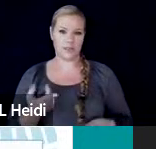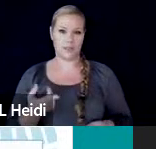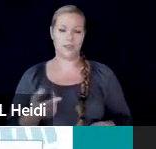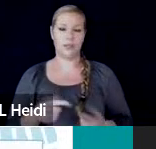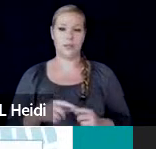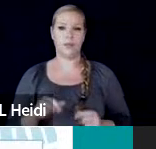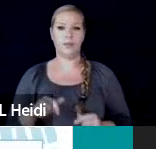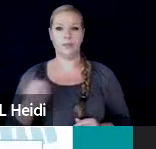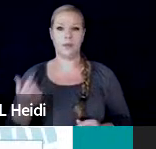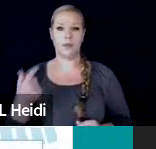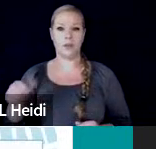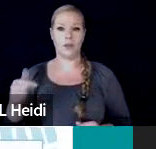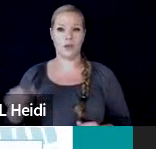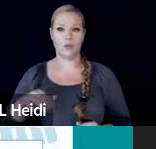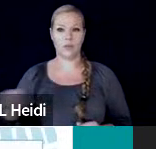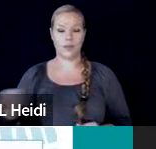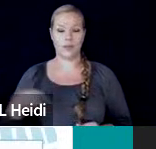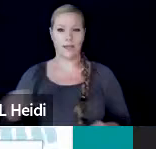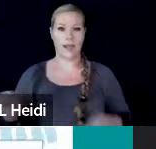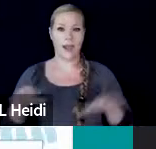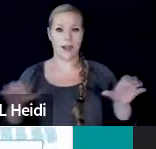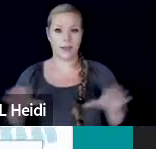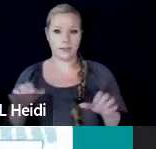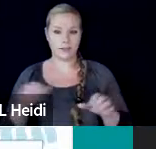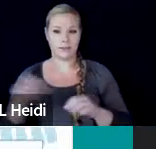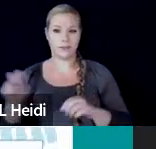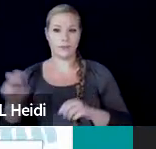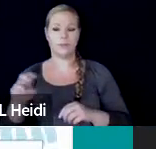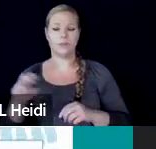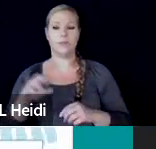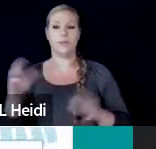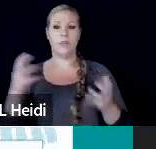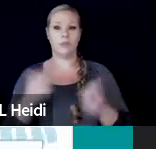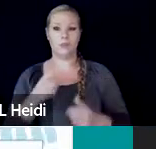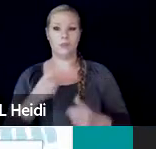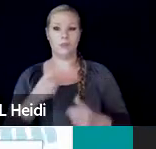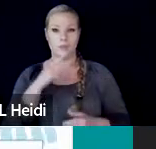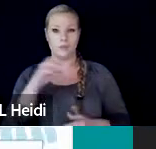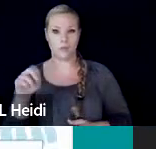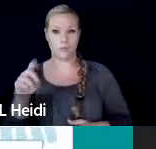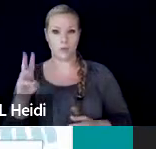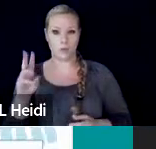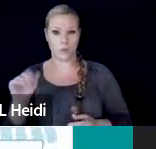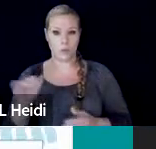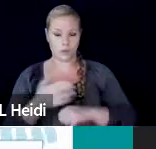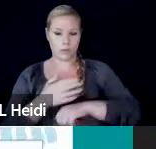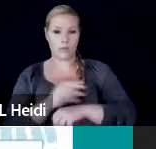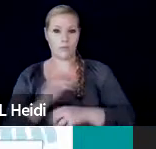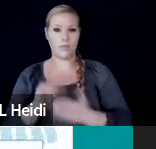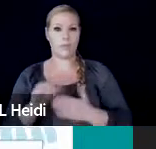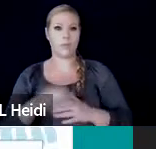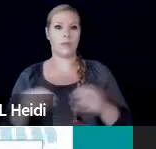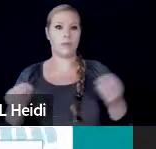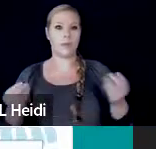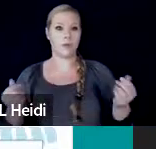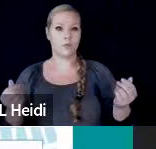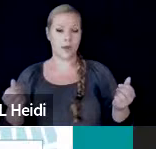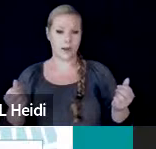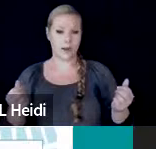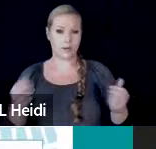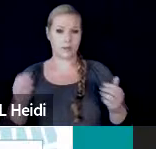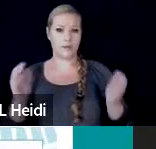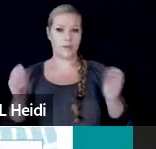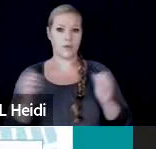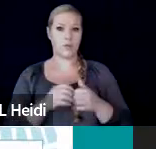active transportation. The dark is the roadway improvements. That would be on ground versus the gray